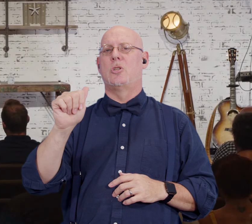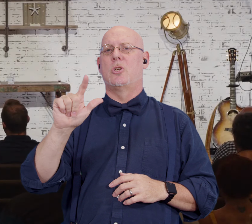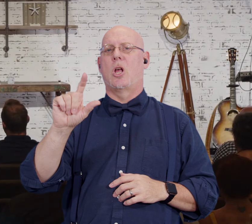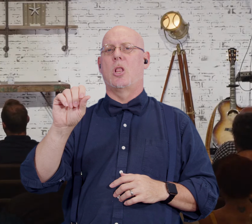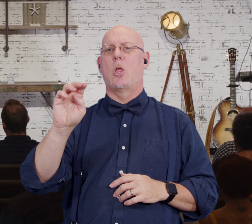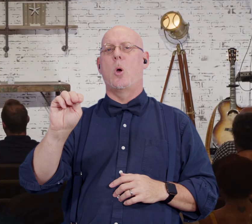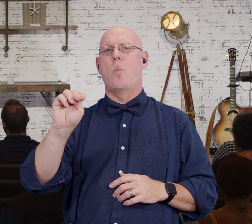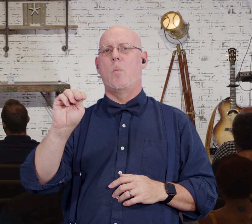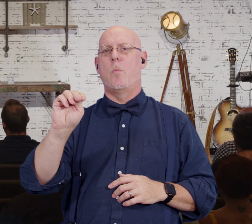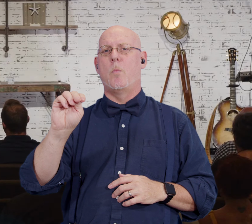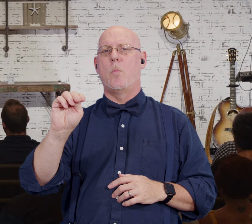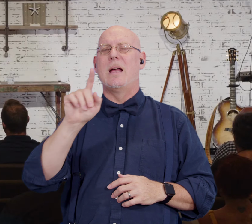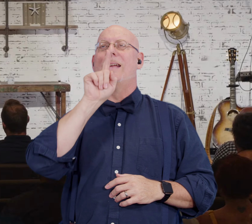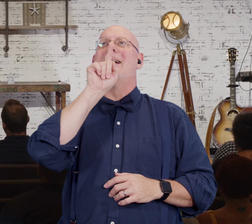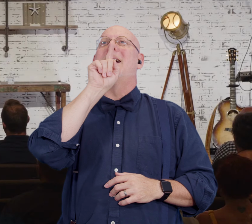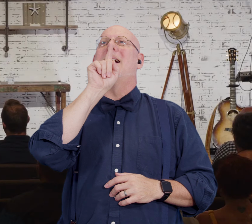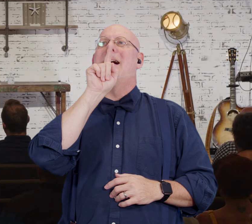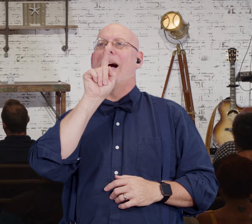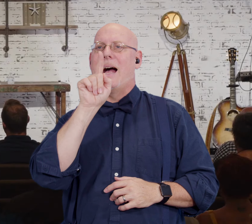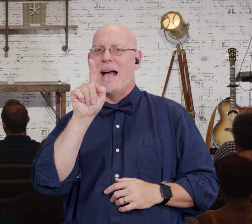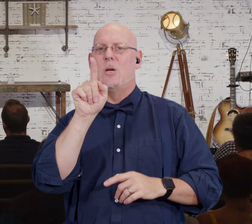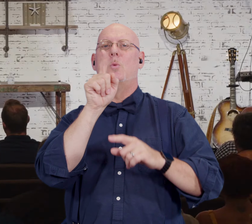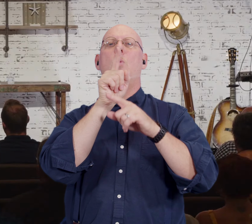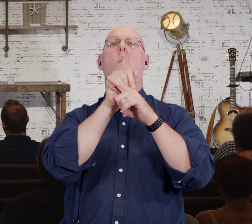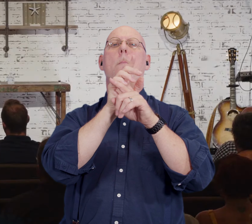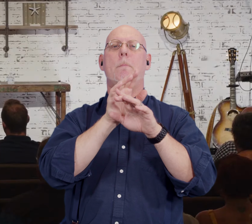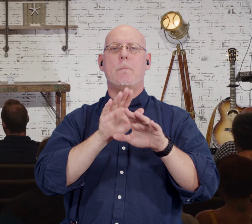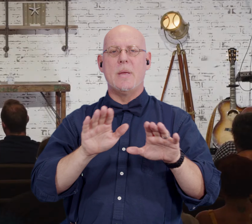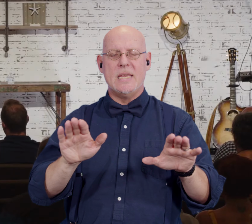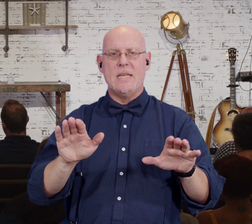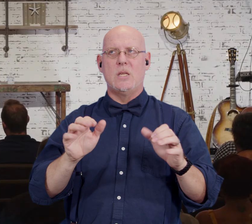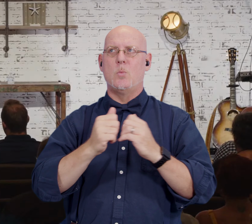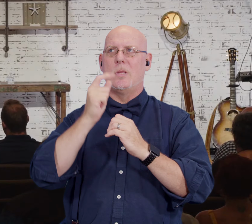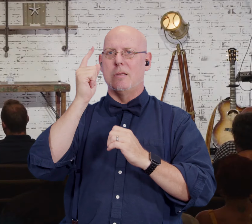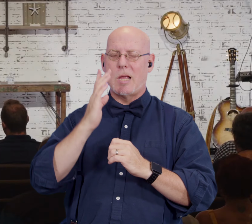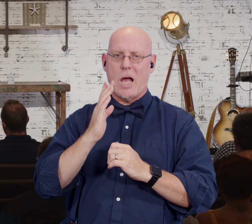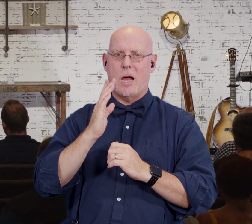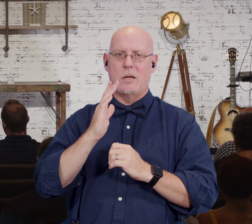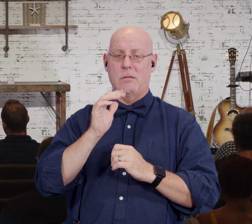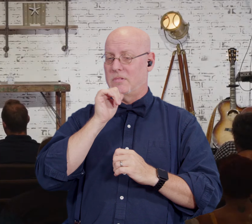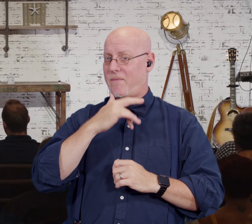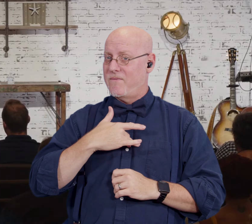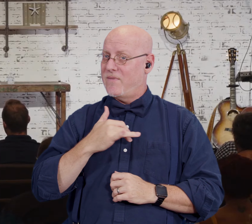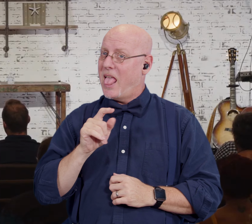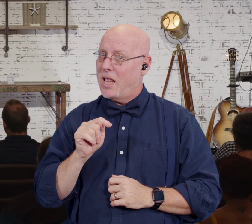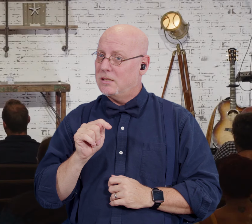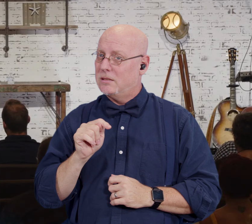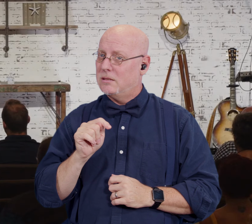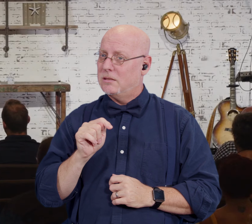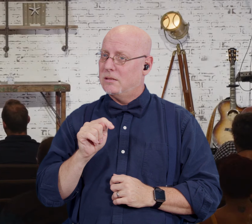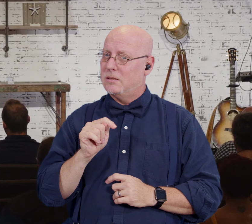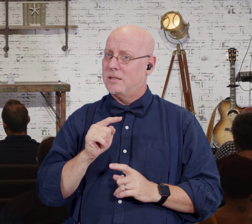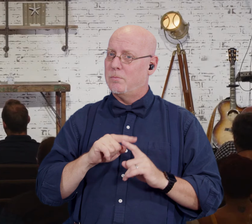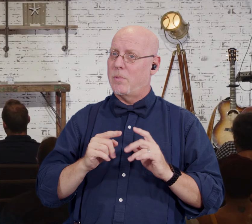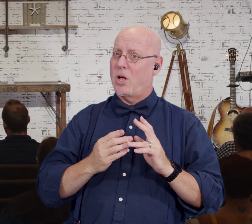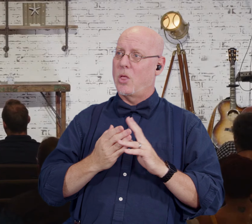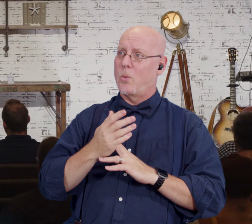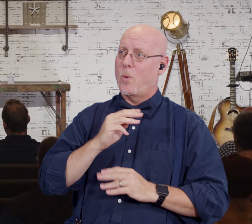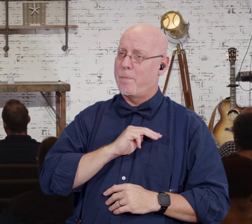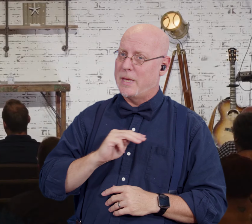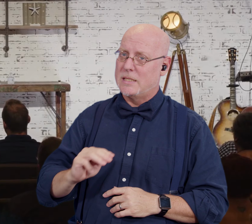shalom, actual peace with God. You might not feel it, but